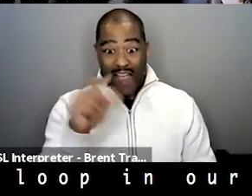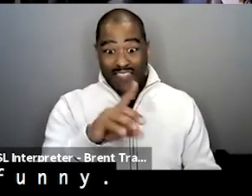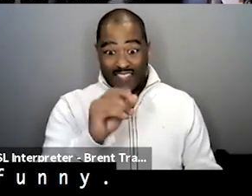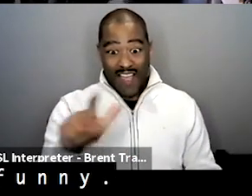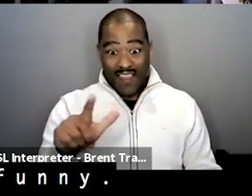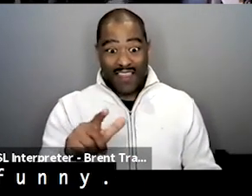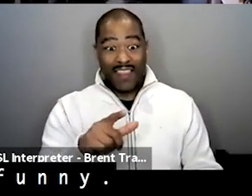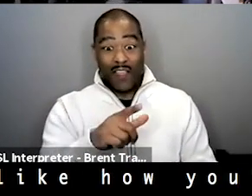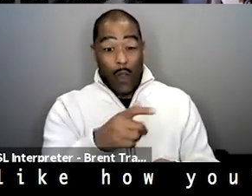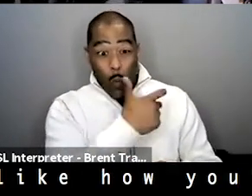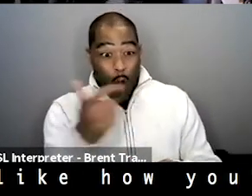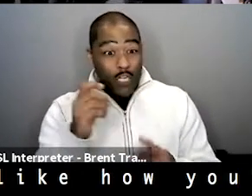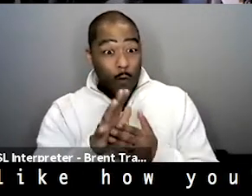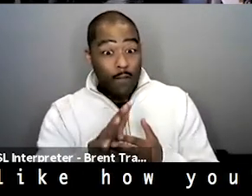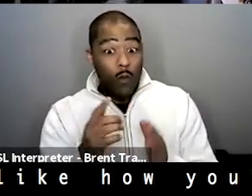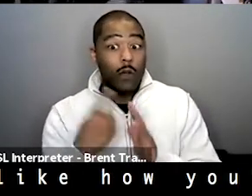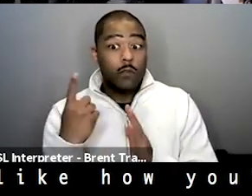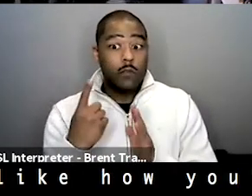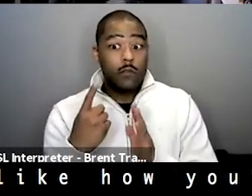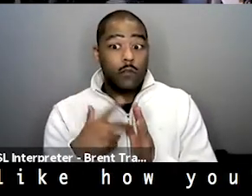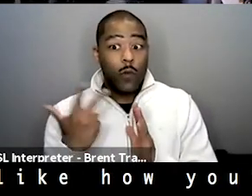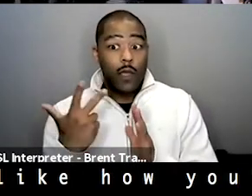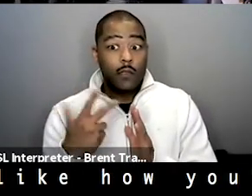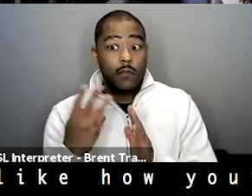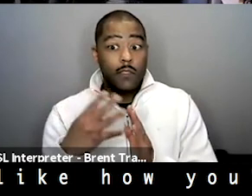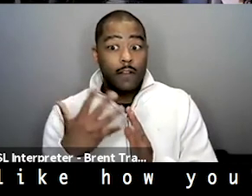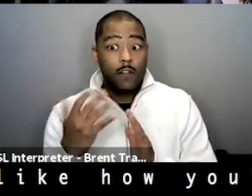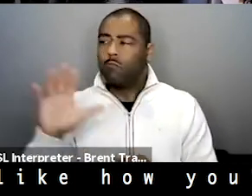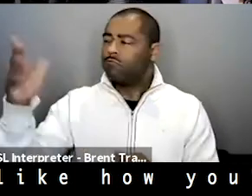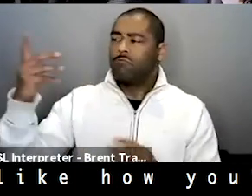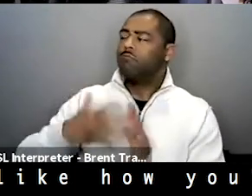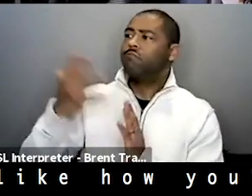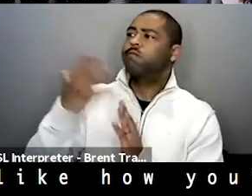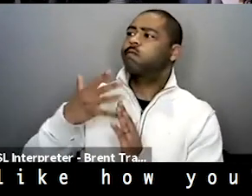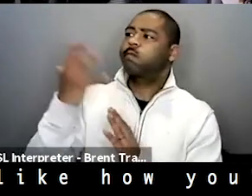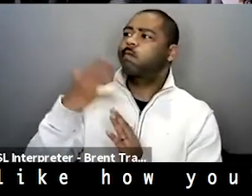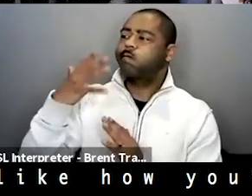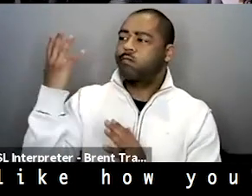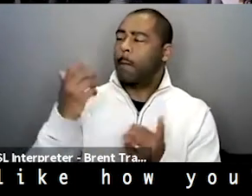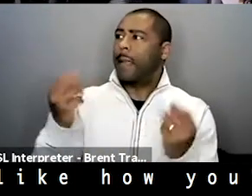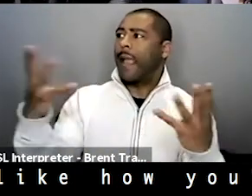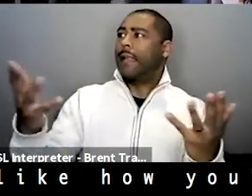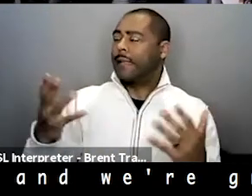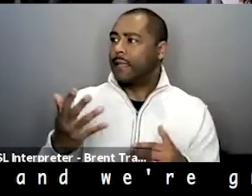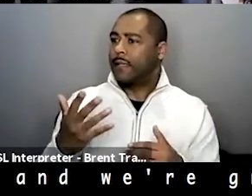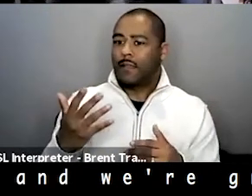house. So I thought that was funny. And Amy, yeah, Amy, you know, Amy, you liked